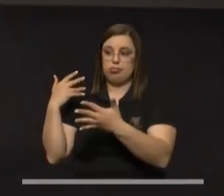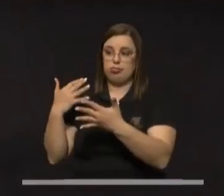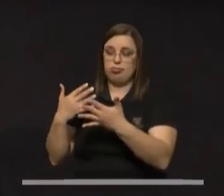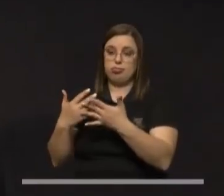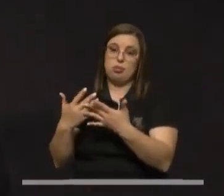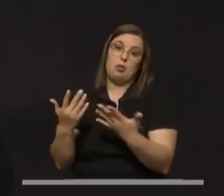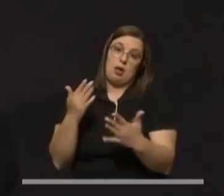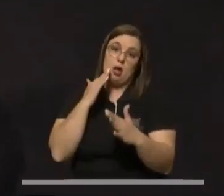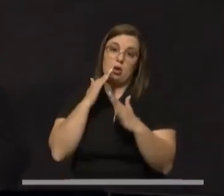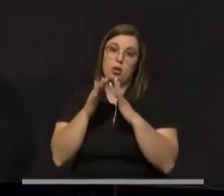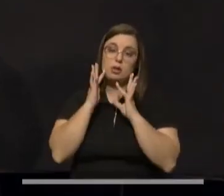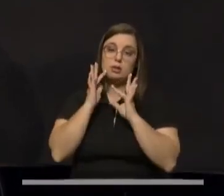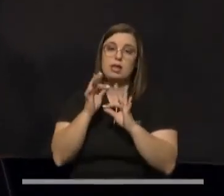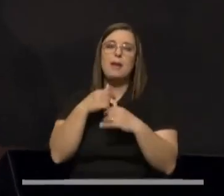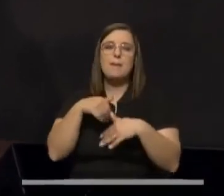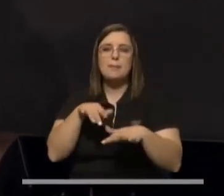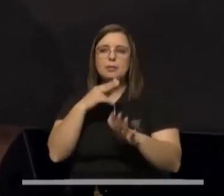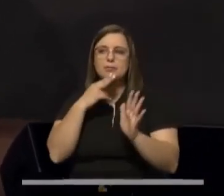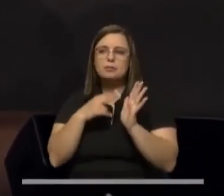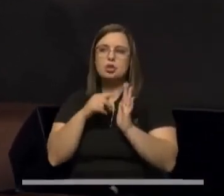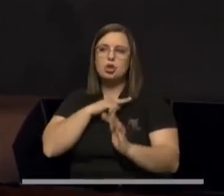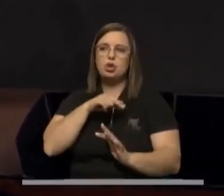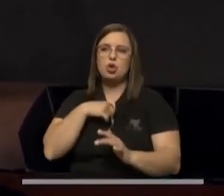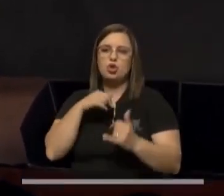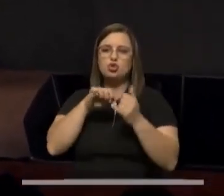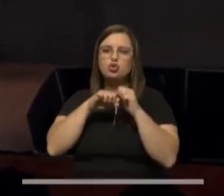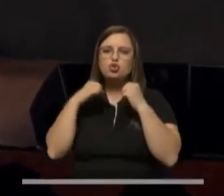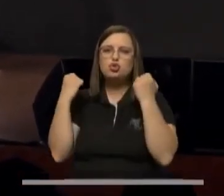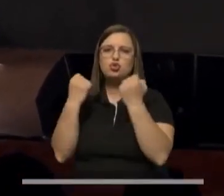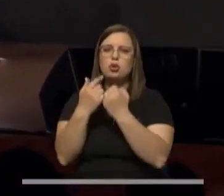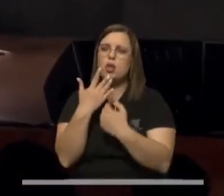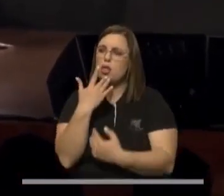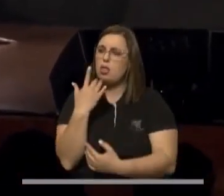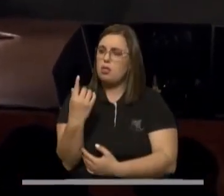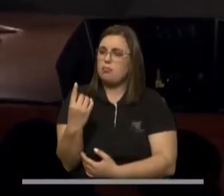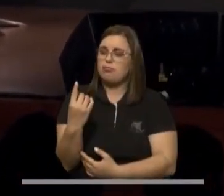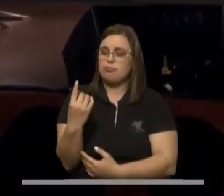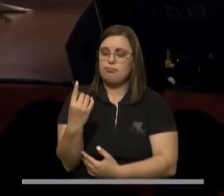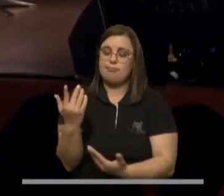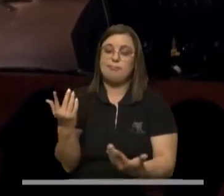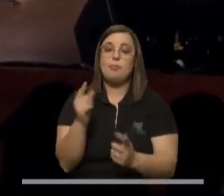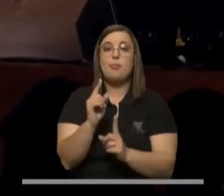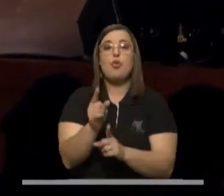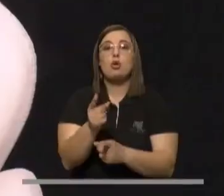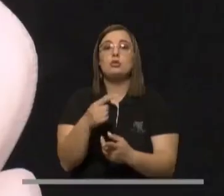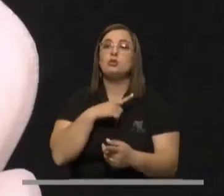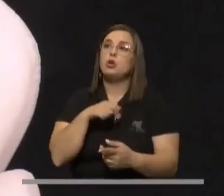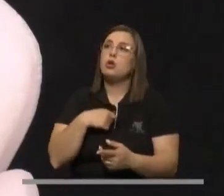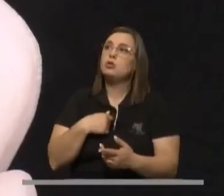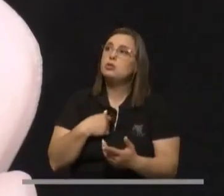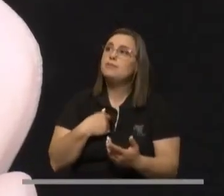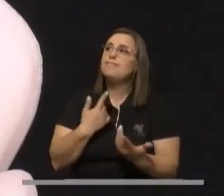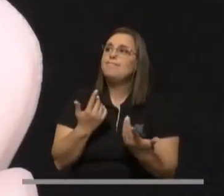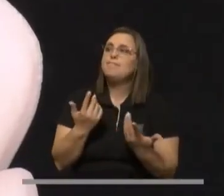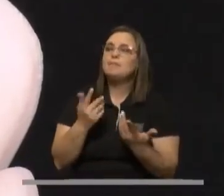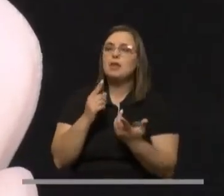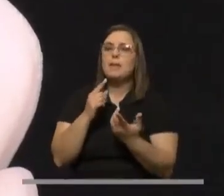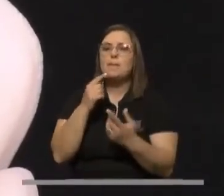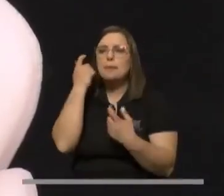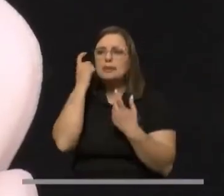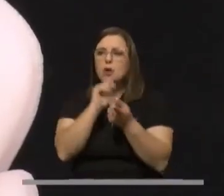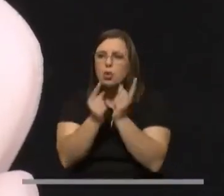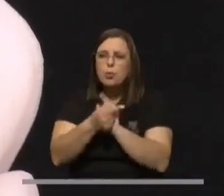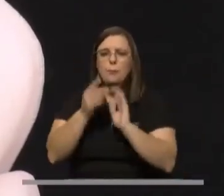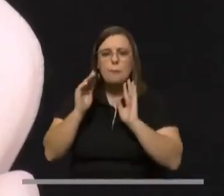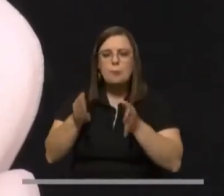way we live over these last decades, we're a very individualistic type of society, and so we need